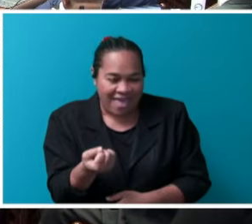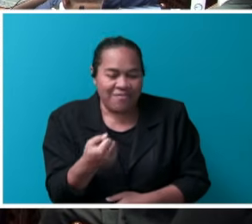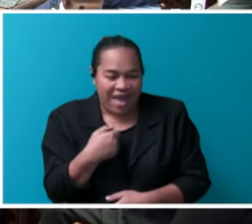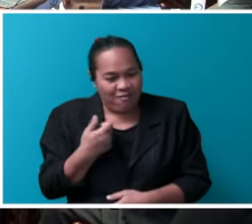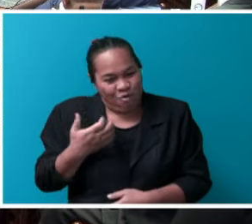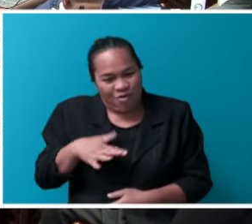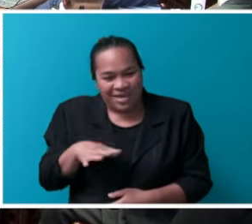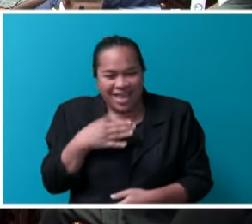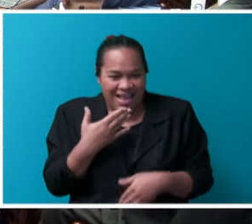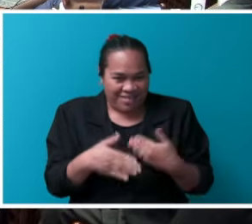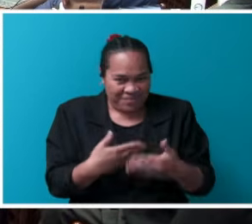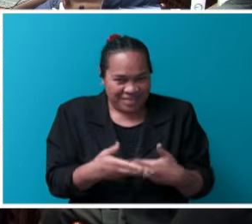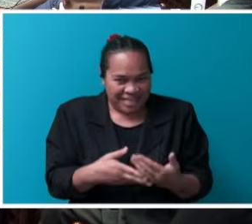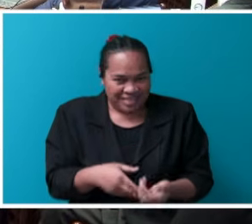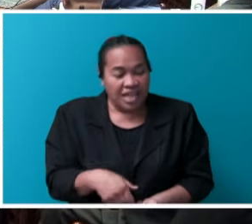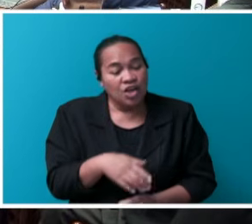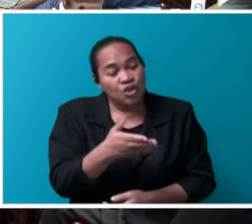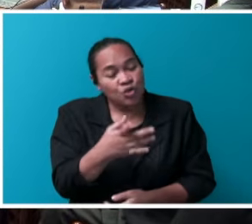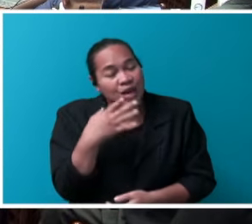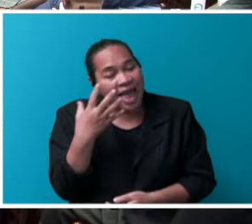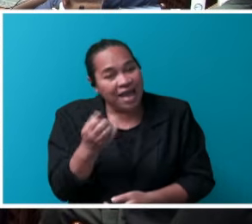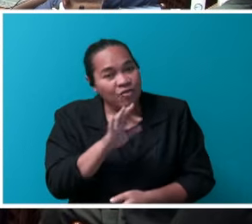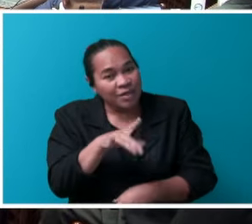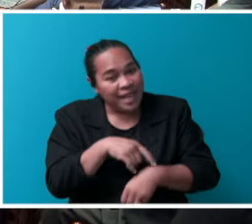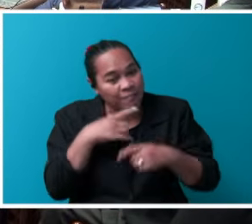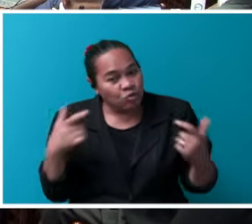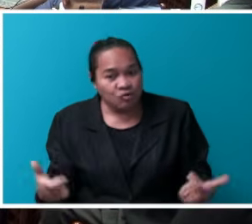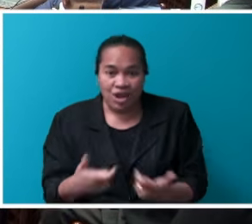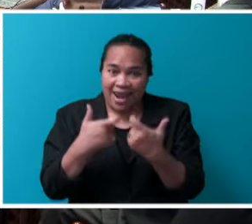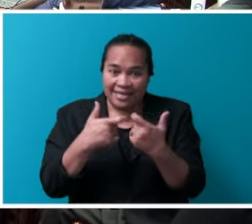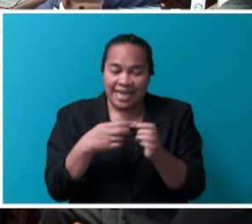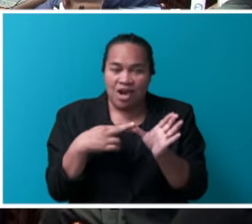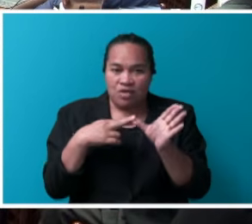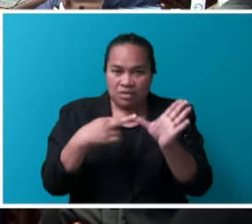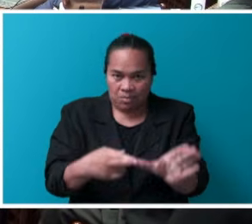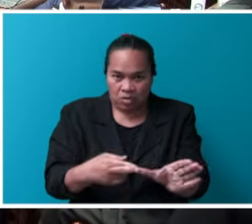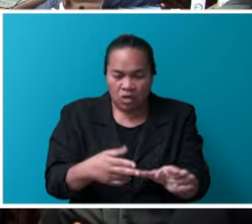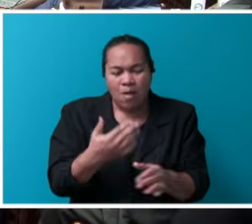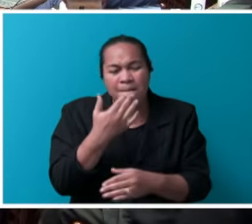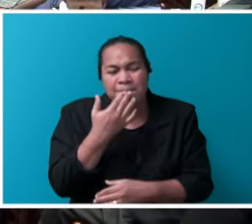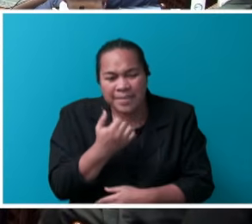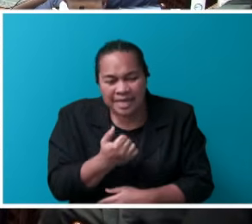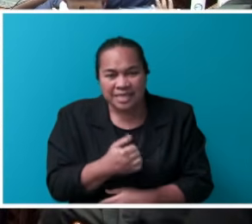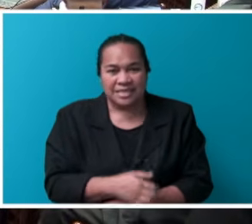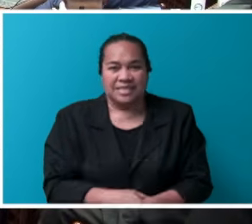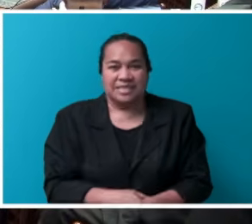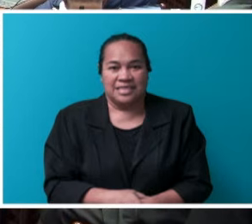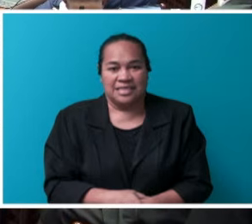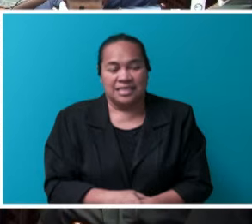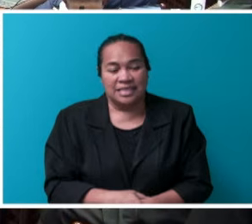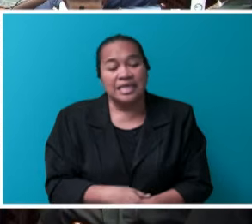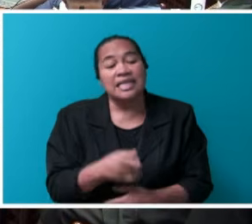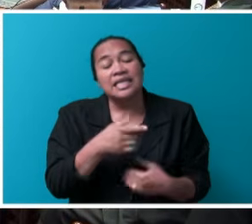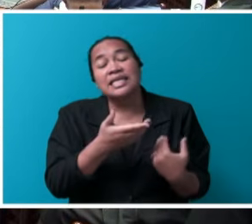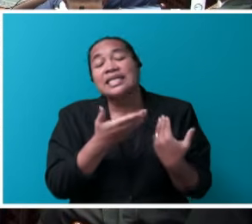openings, you will have your time to challenge and respond. So please give him